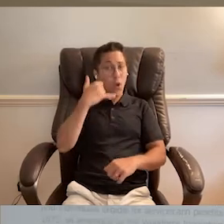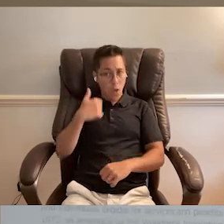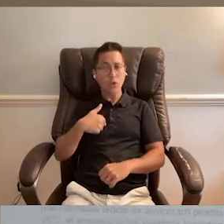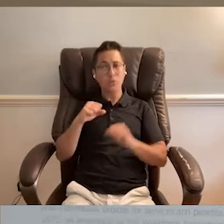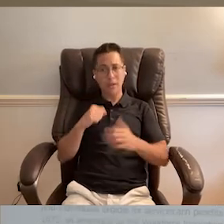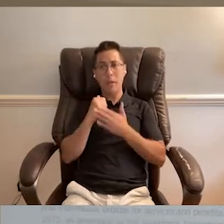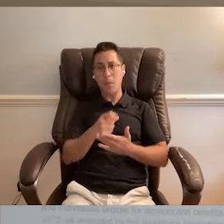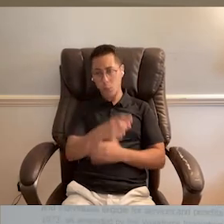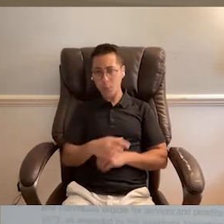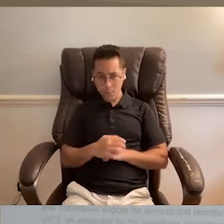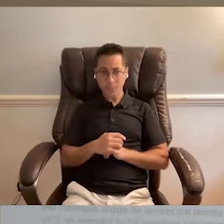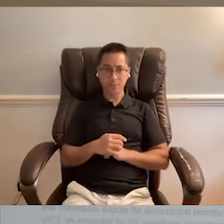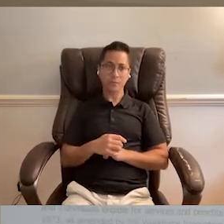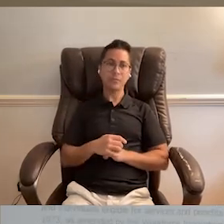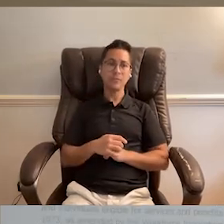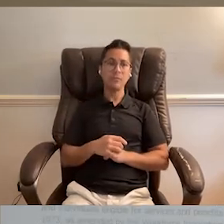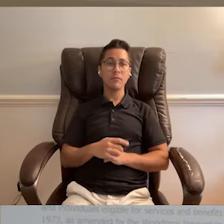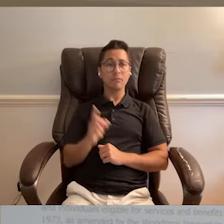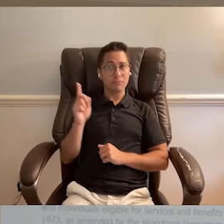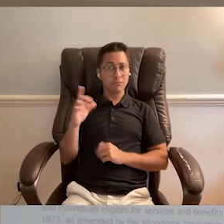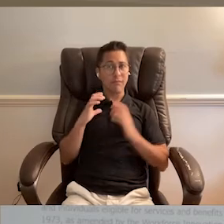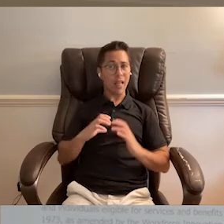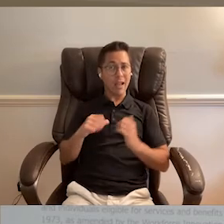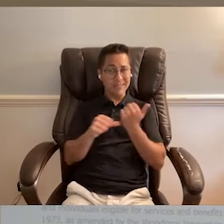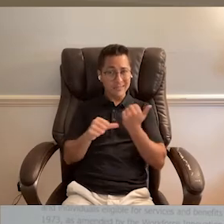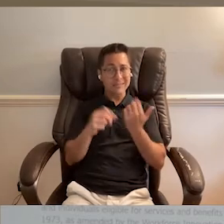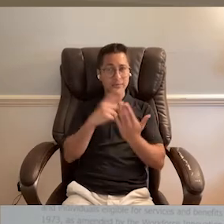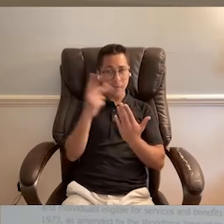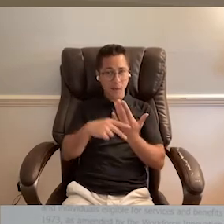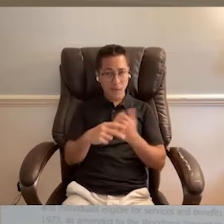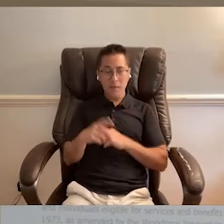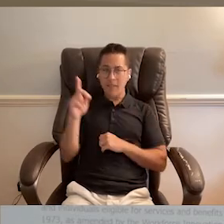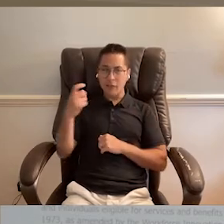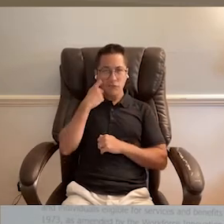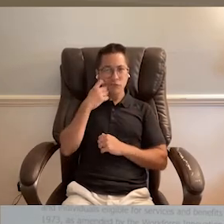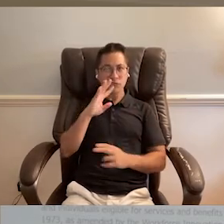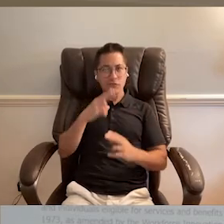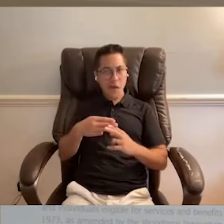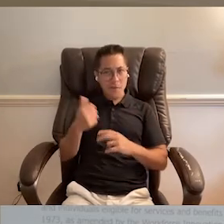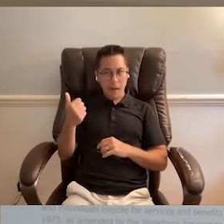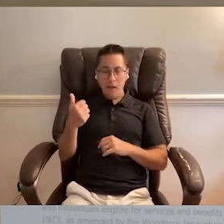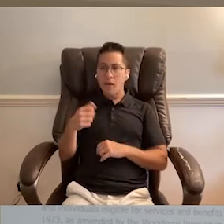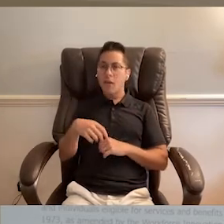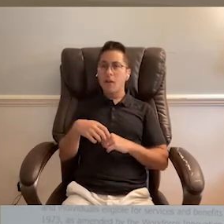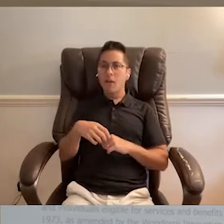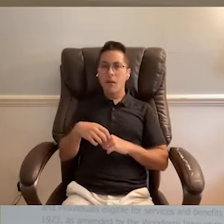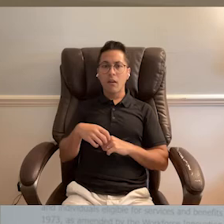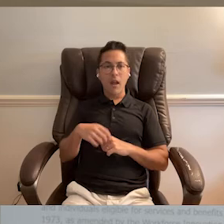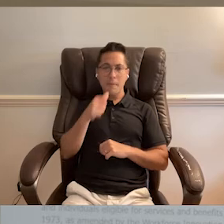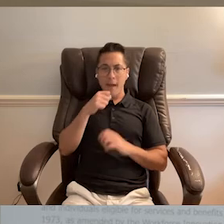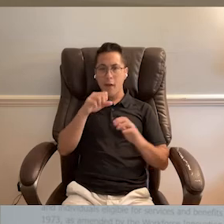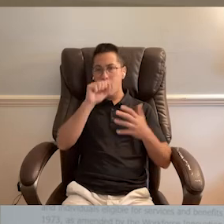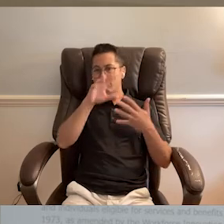Okay, so this is our client assistance program. This is what I was just talking about, where, and I'm not going to read all this to you, you guys have it in